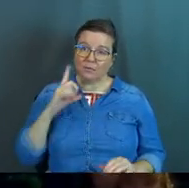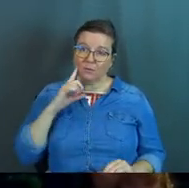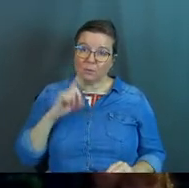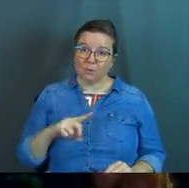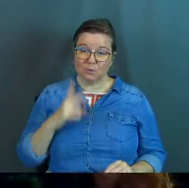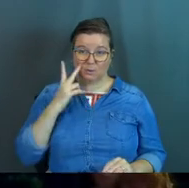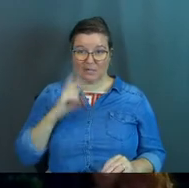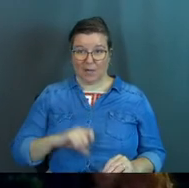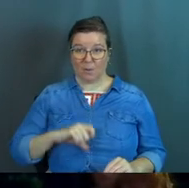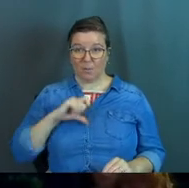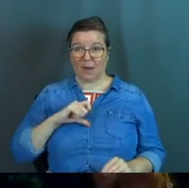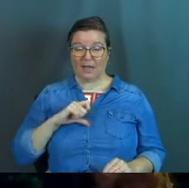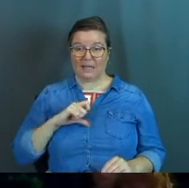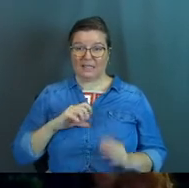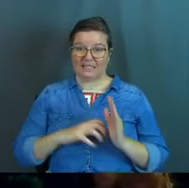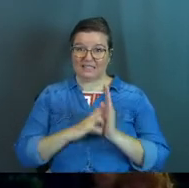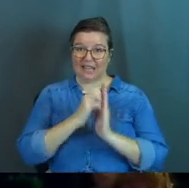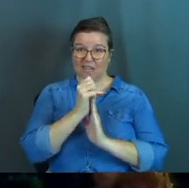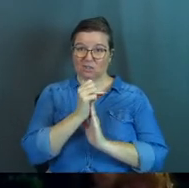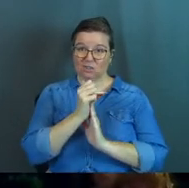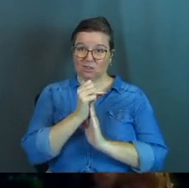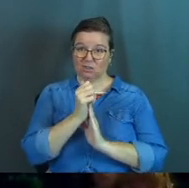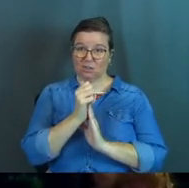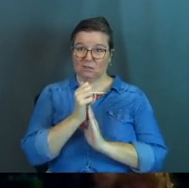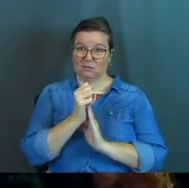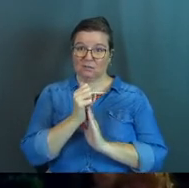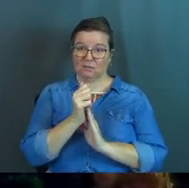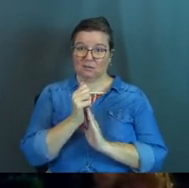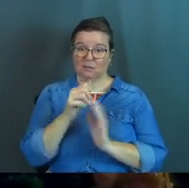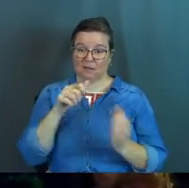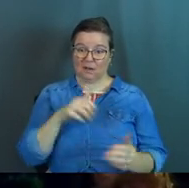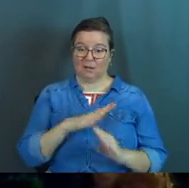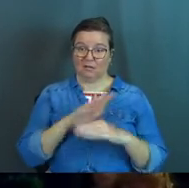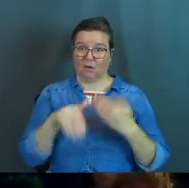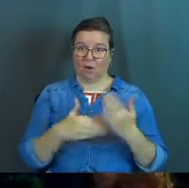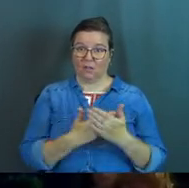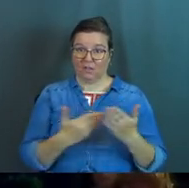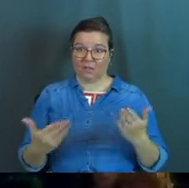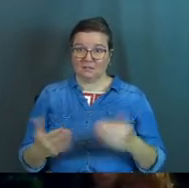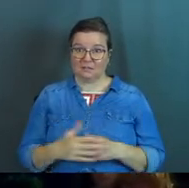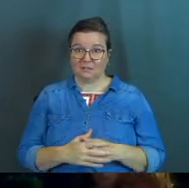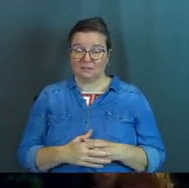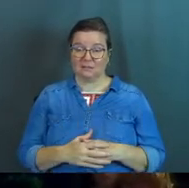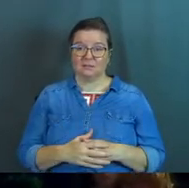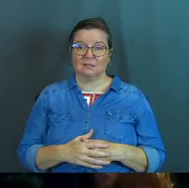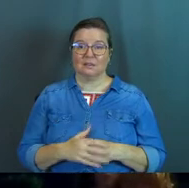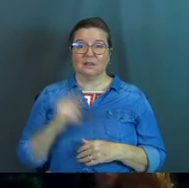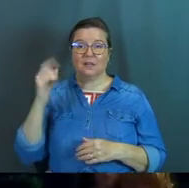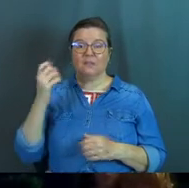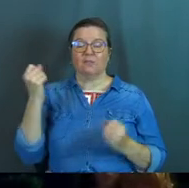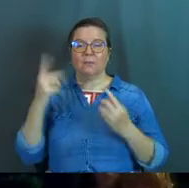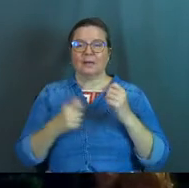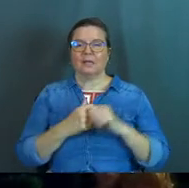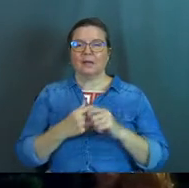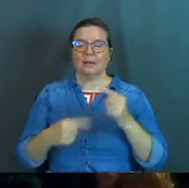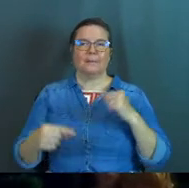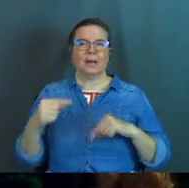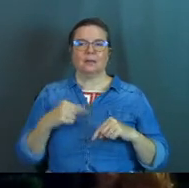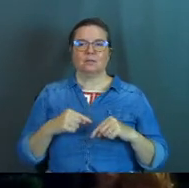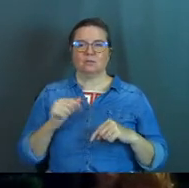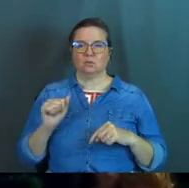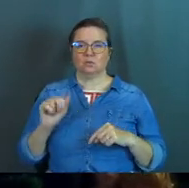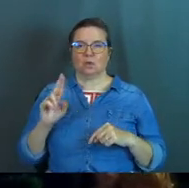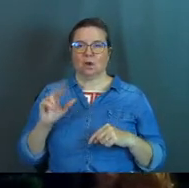you. Do you see how pride is the cancer that's in front of all the other things? It's the theologians for years,